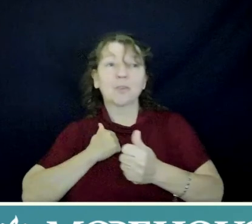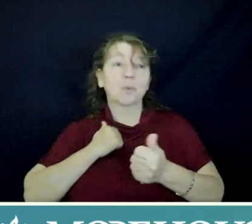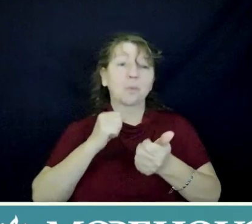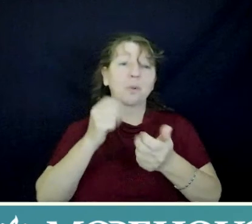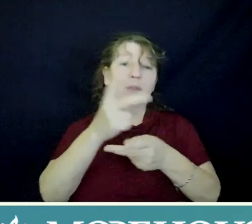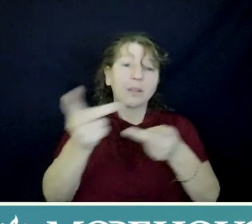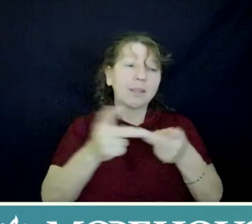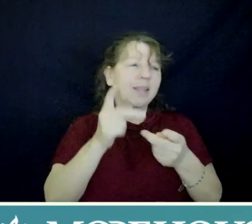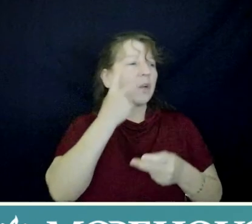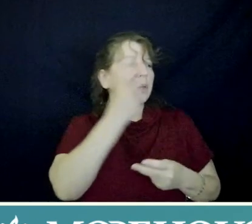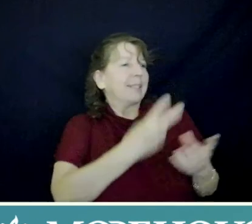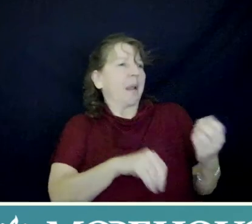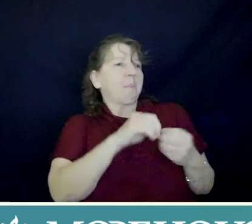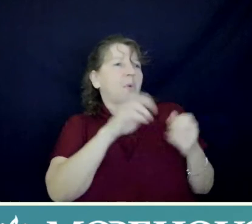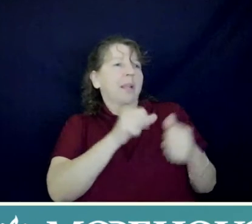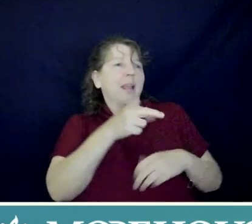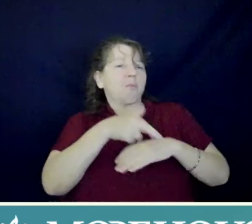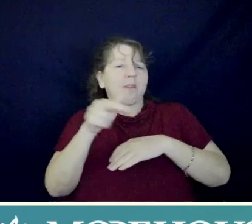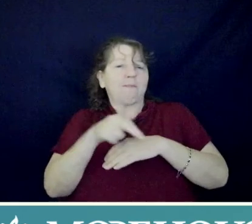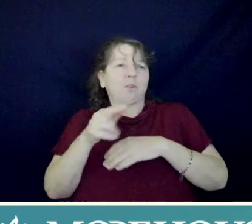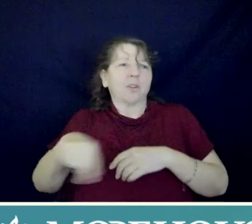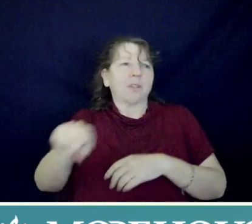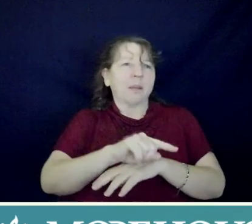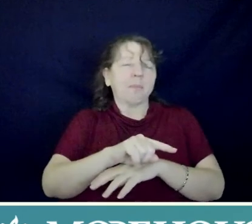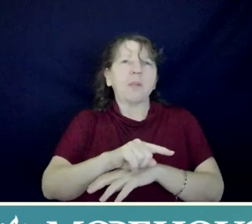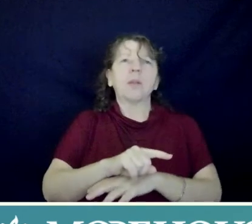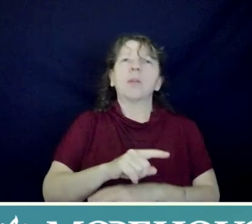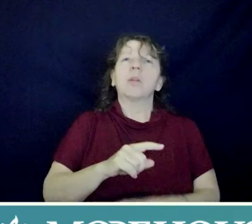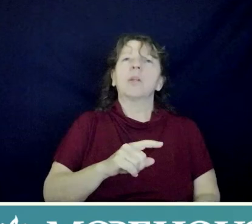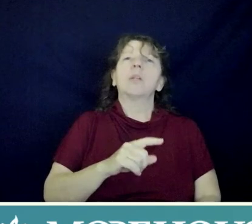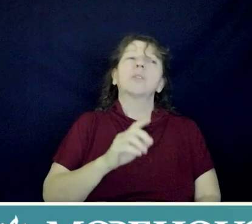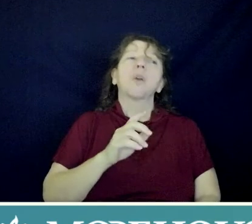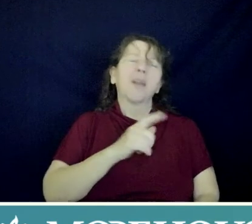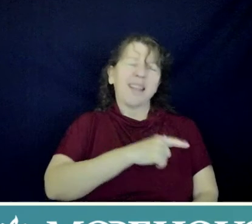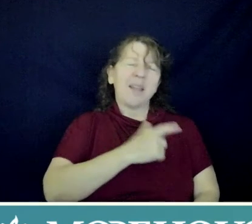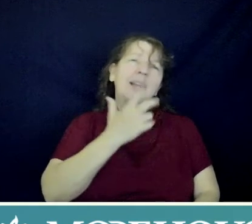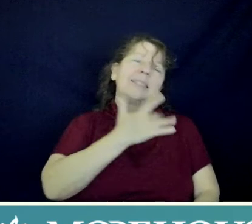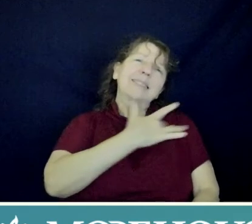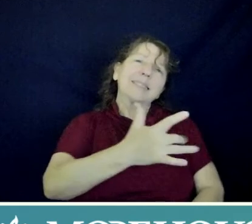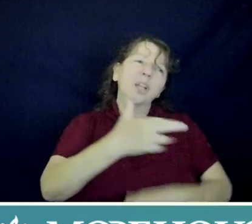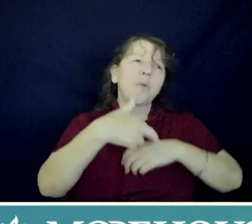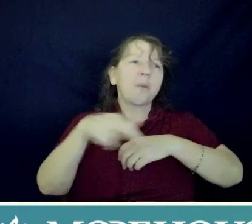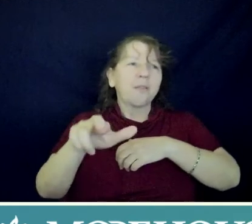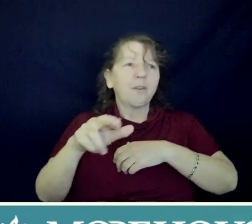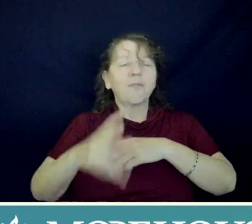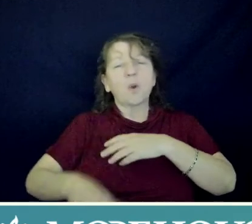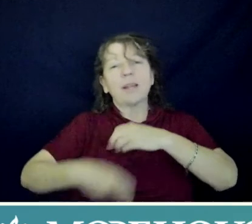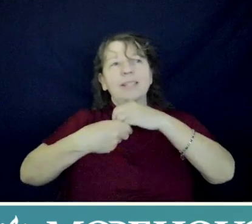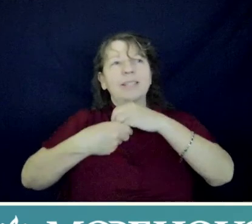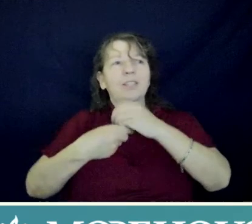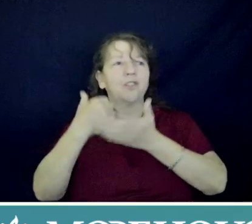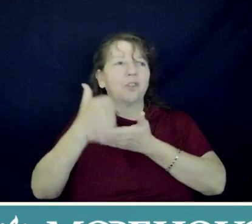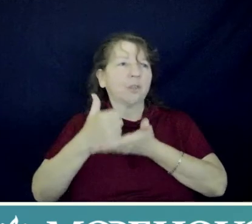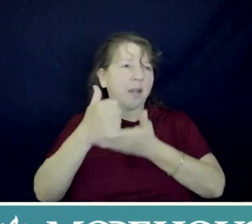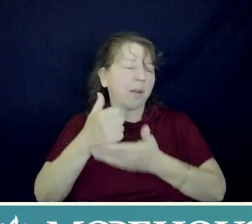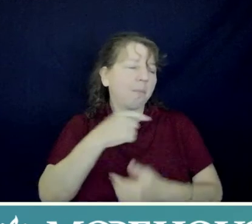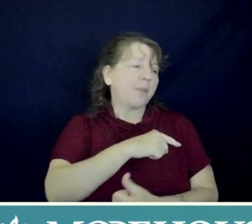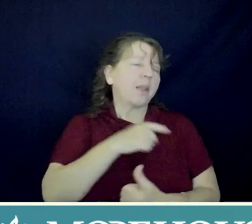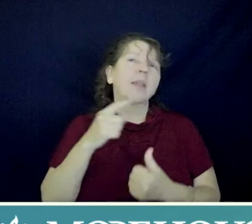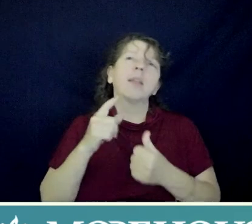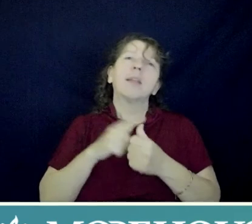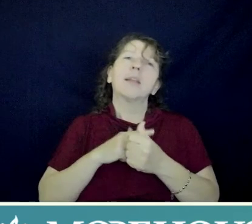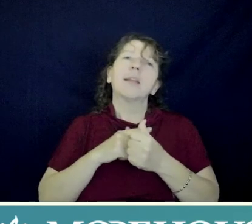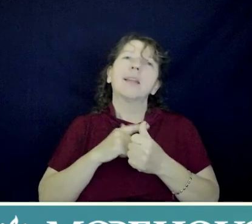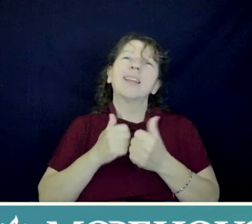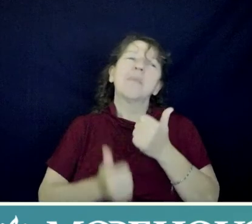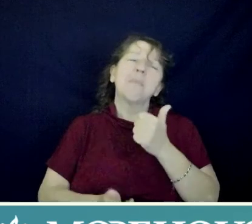for advanced care. So the main reasons for being referred for tertiary level care for HIV clients through our platform has